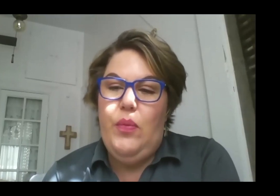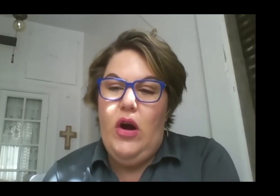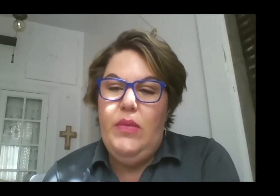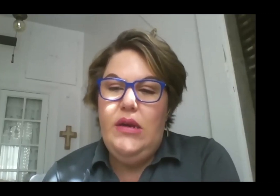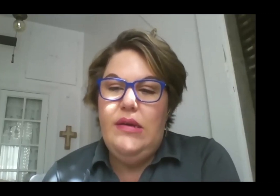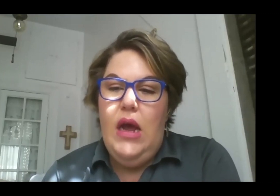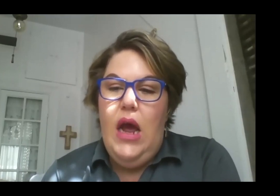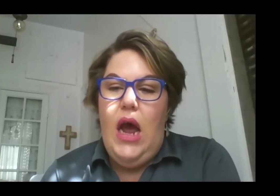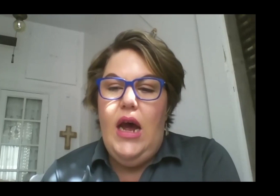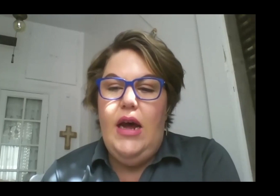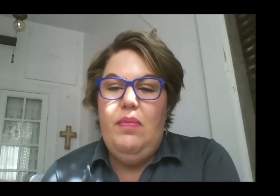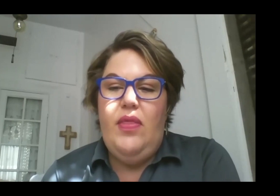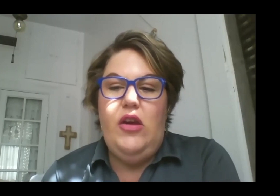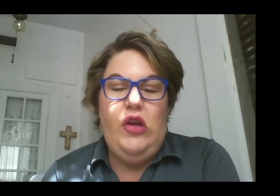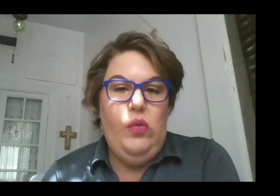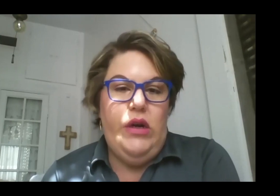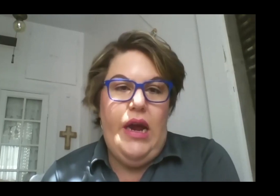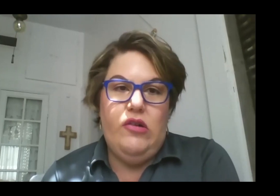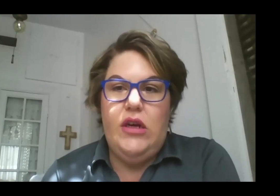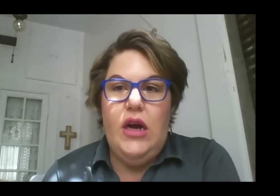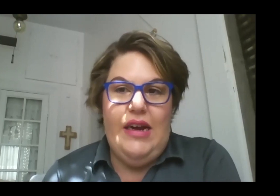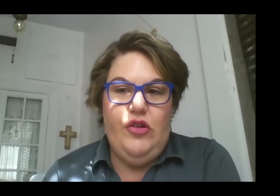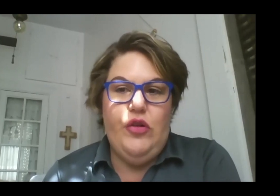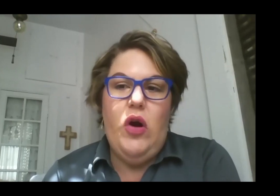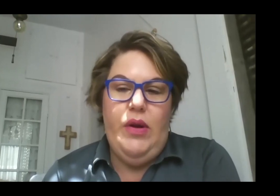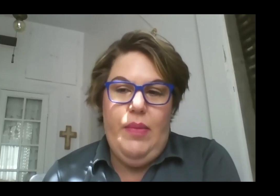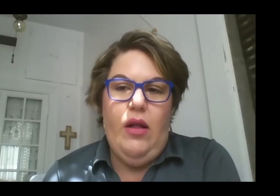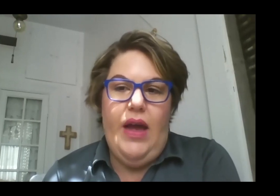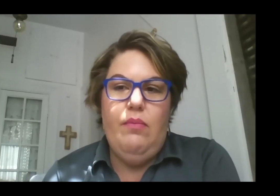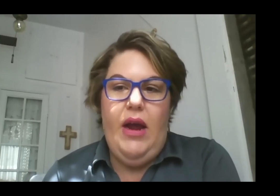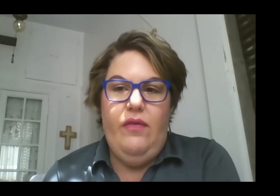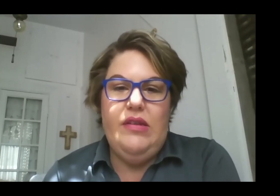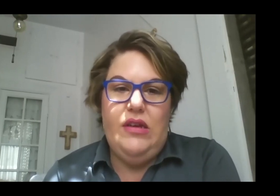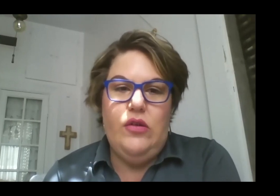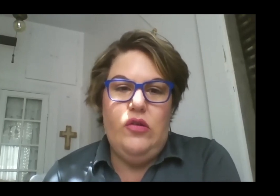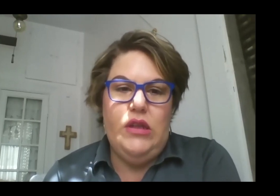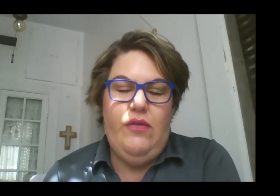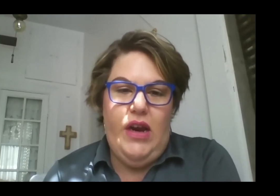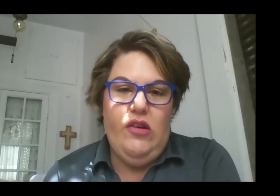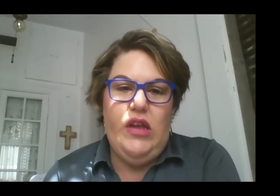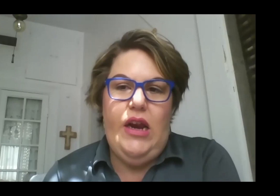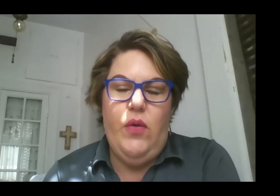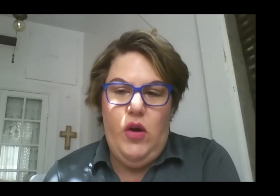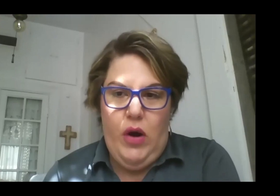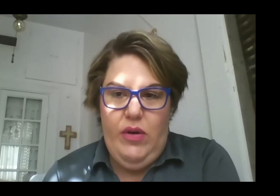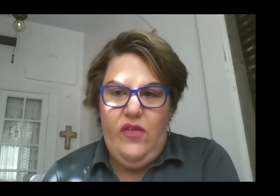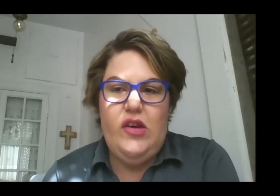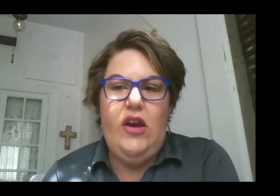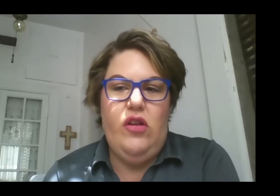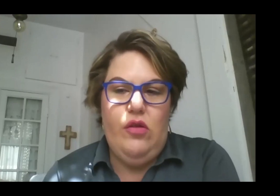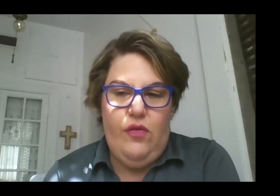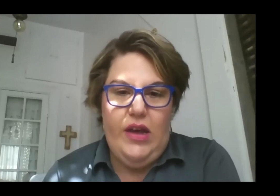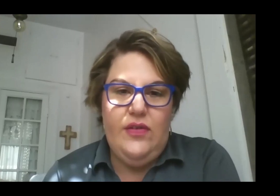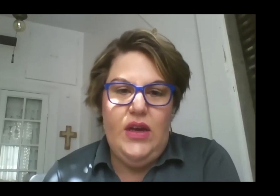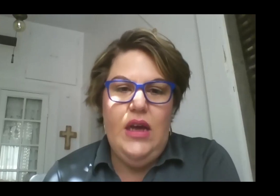your department, then you would actually contact your department about that. My office deals strictly financial aid from the Department of